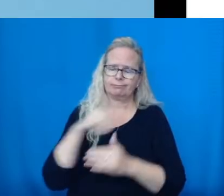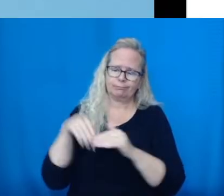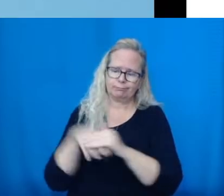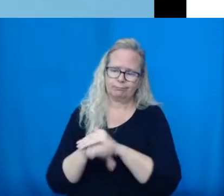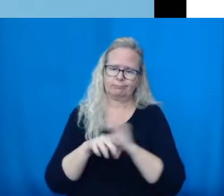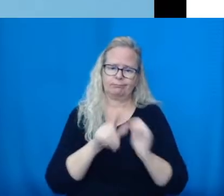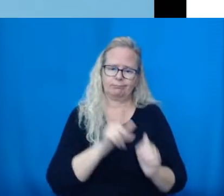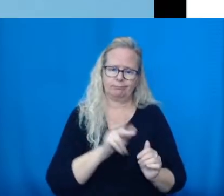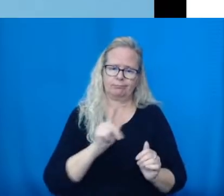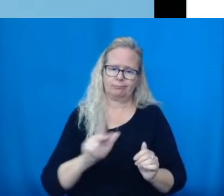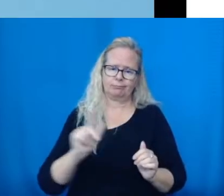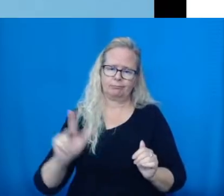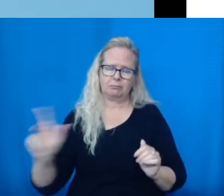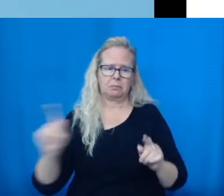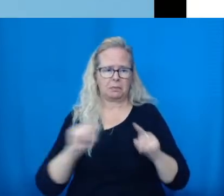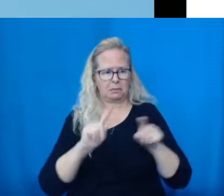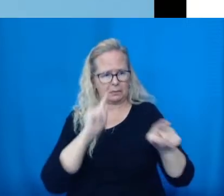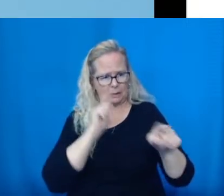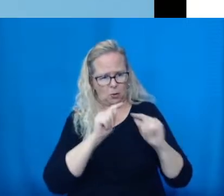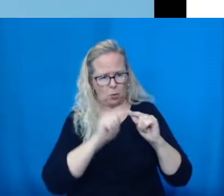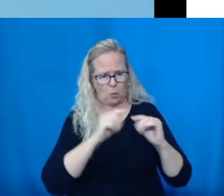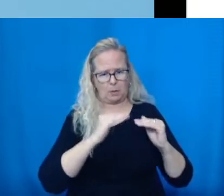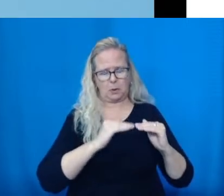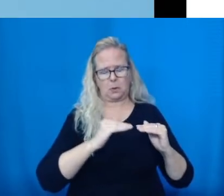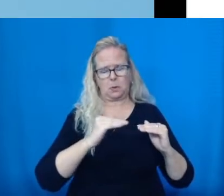dying being discharged from the ICU. Next slide, please.